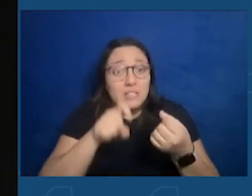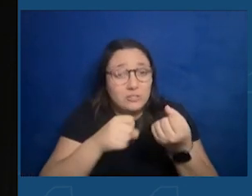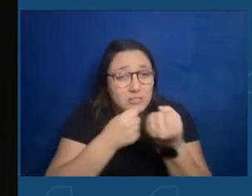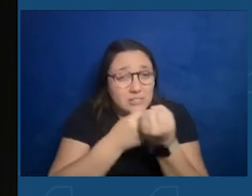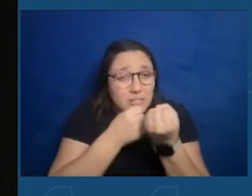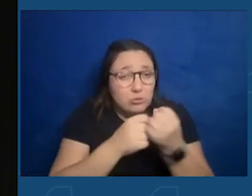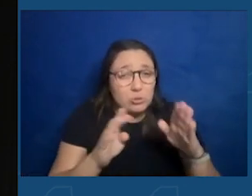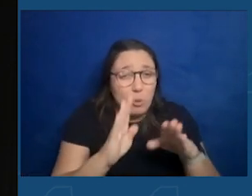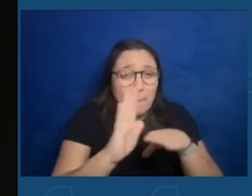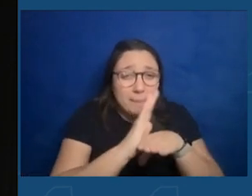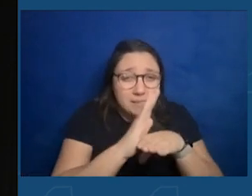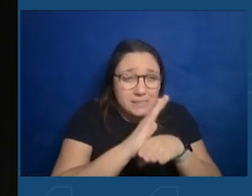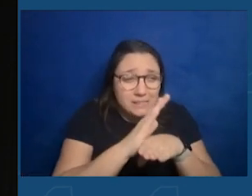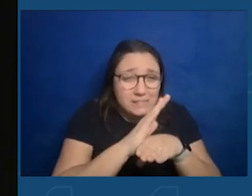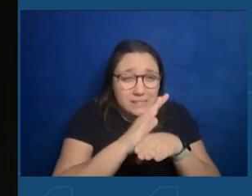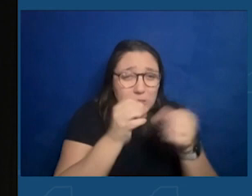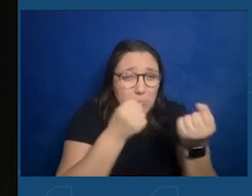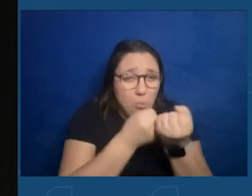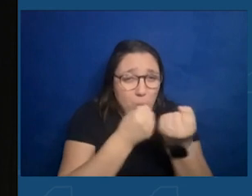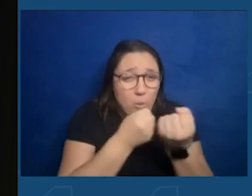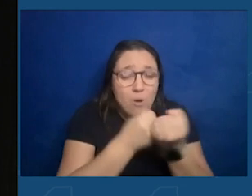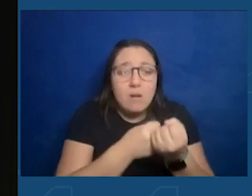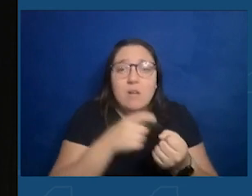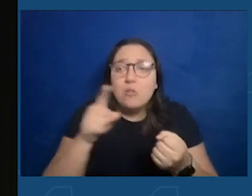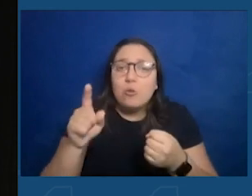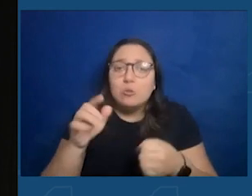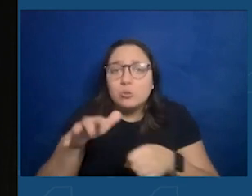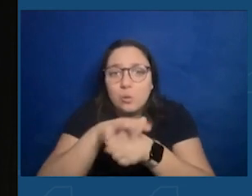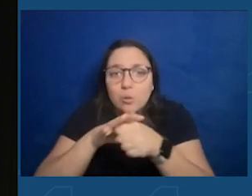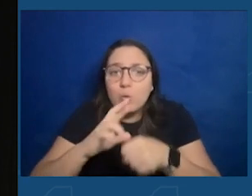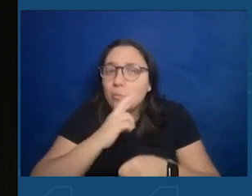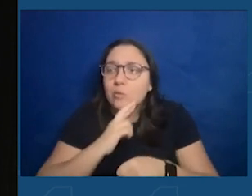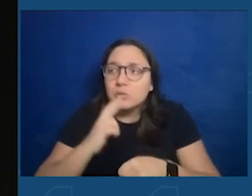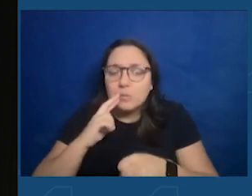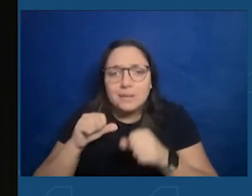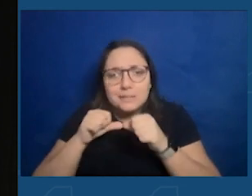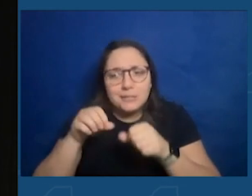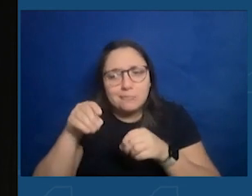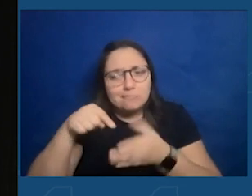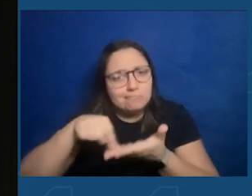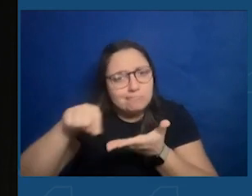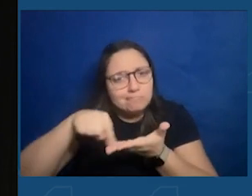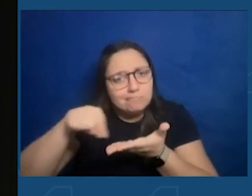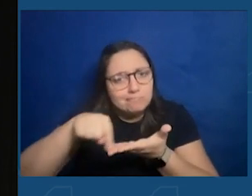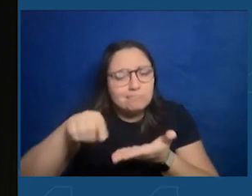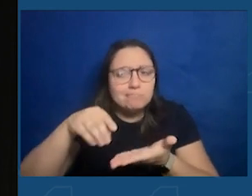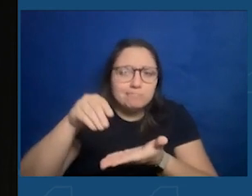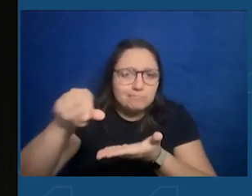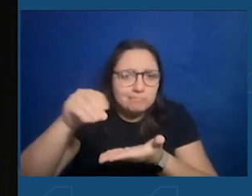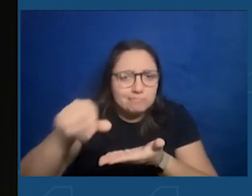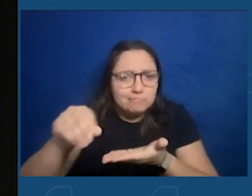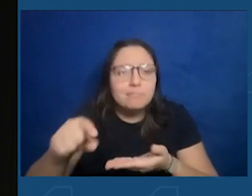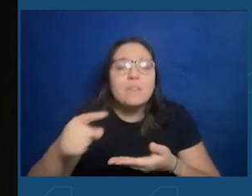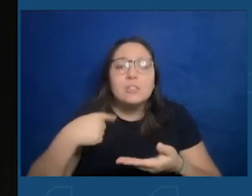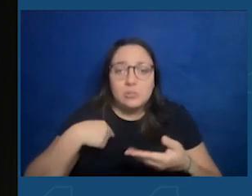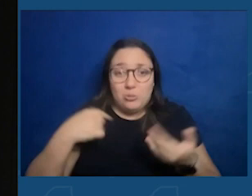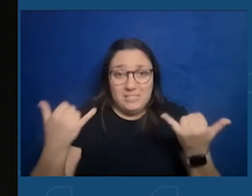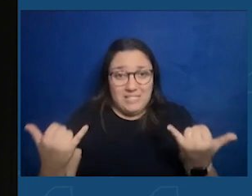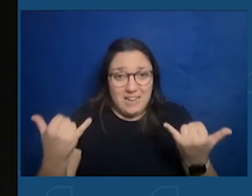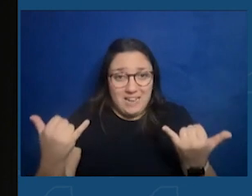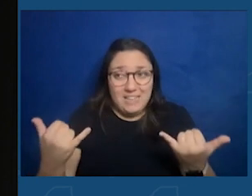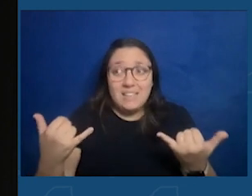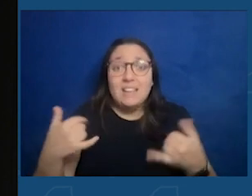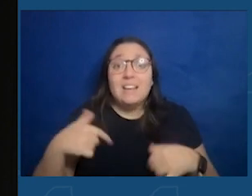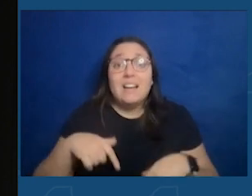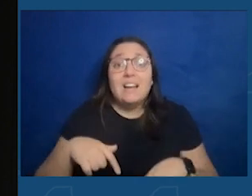out there and spend your money and help them become more prosperous in this year as well. So tonight, I say welcome, I say Happy